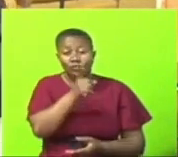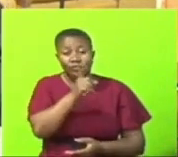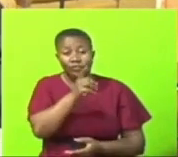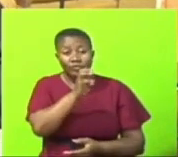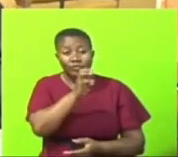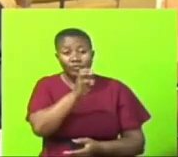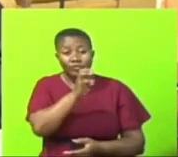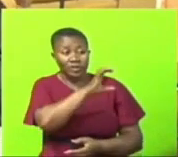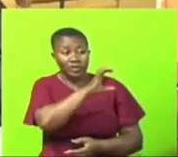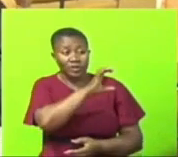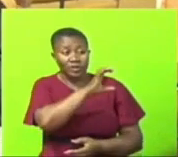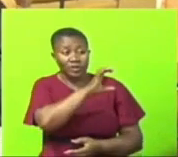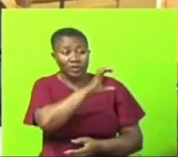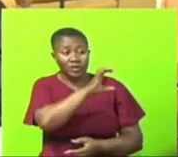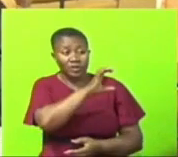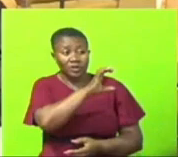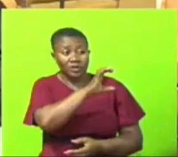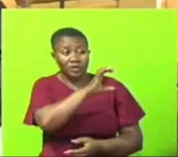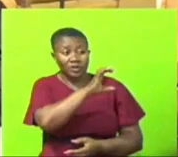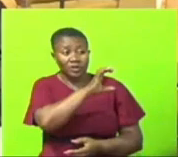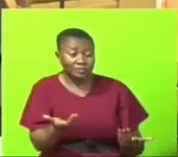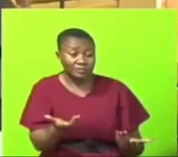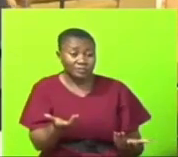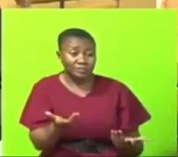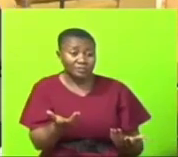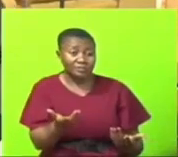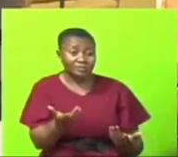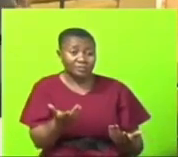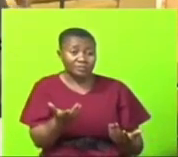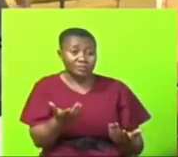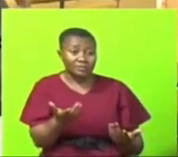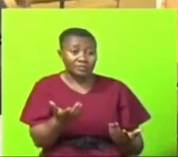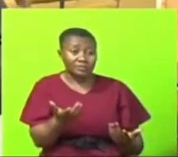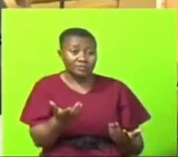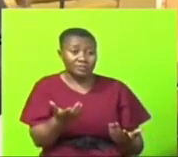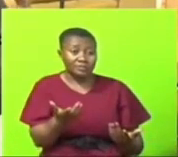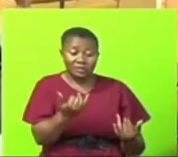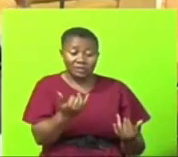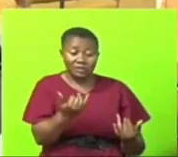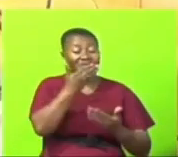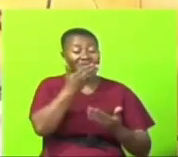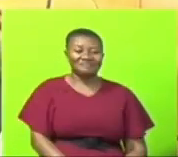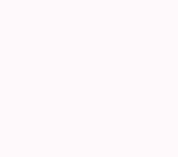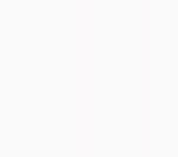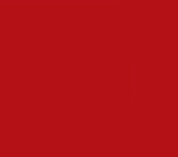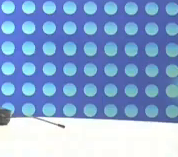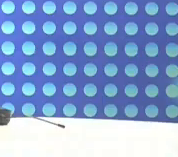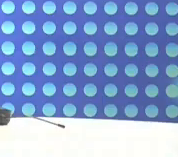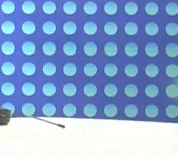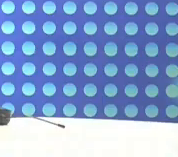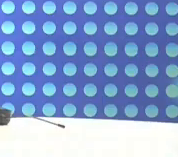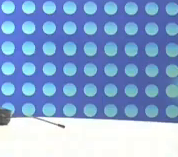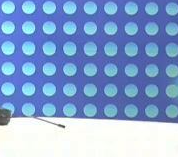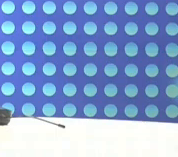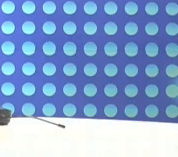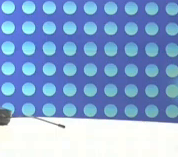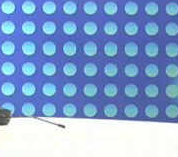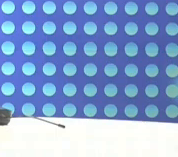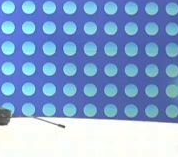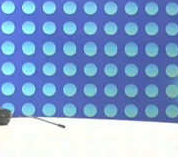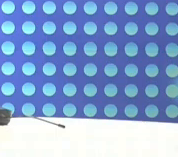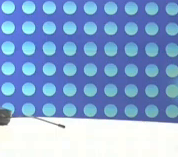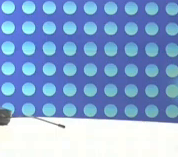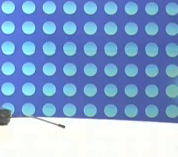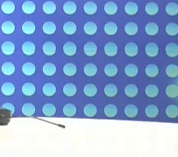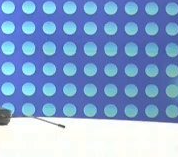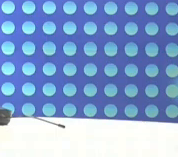has issued notice of polls. And these facts have become public. As Mahama Yarga, he also has had